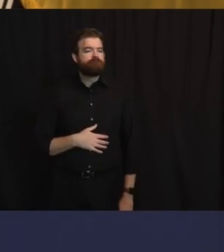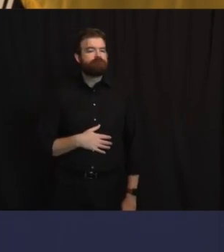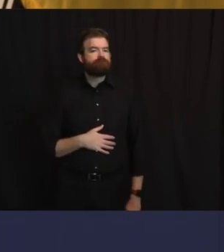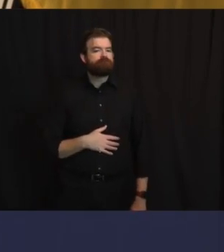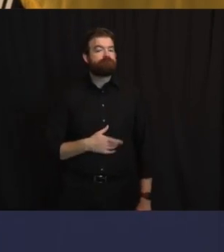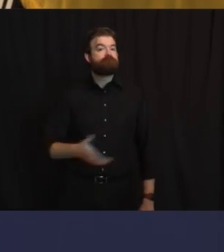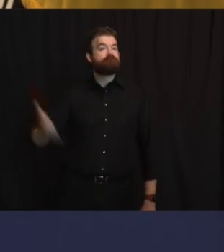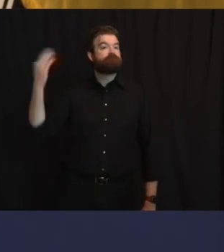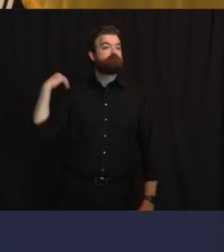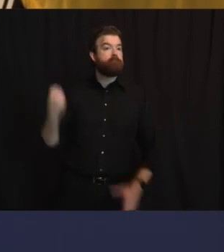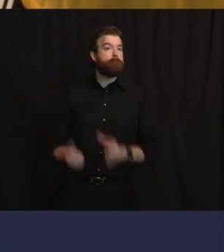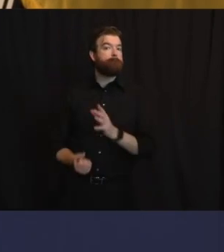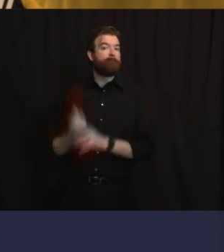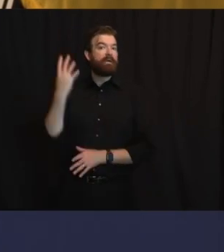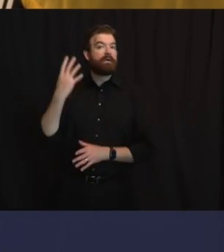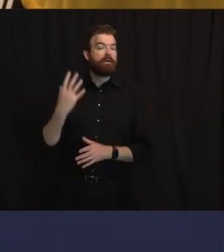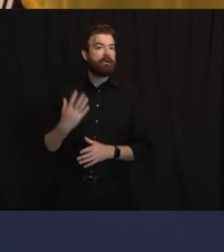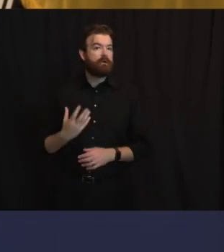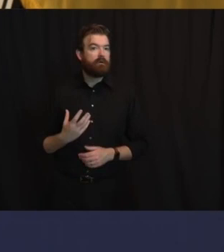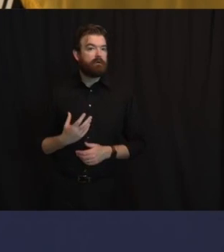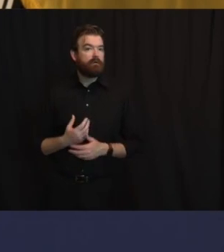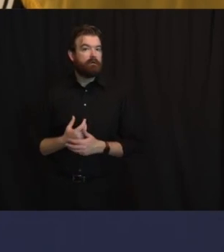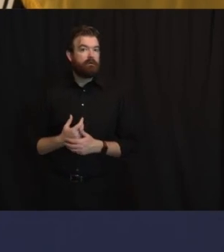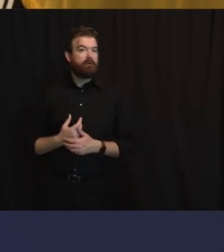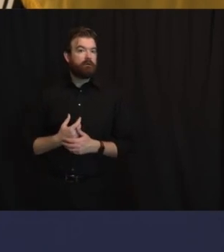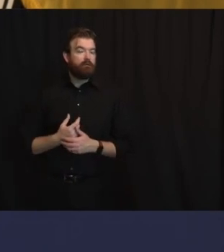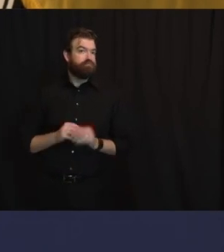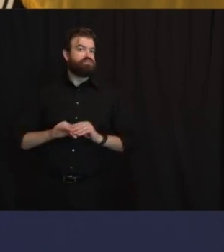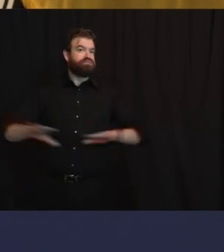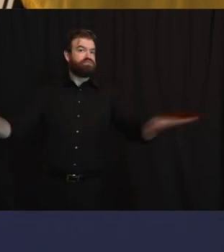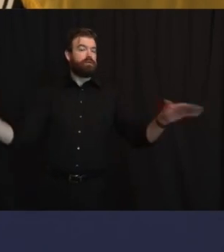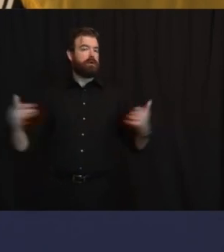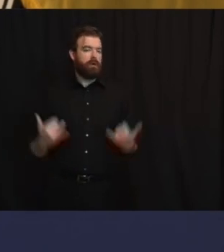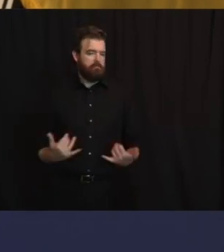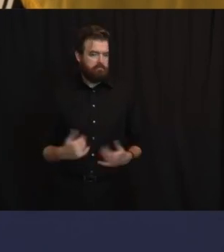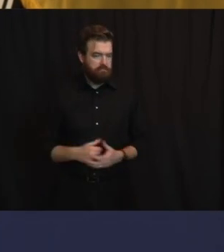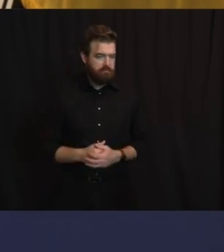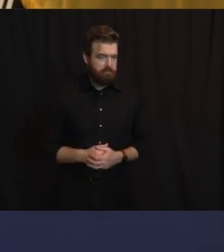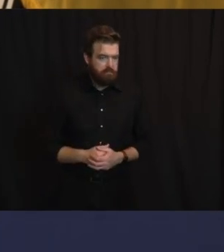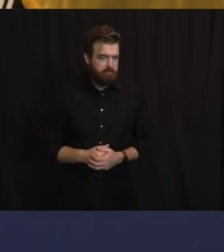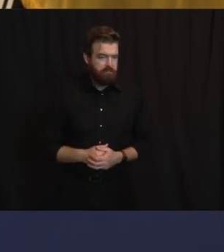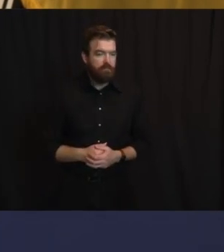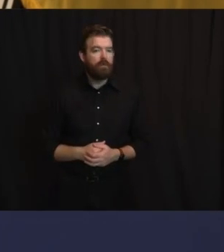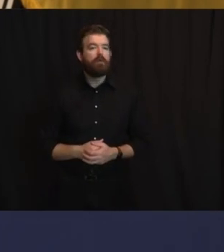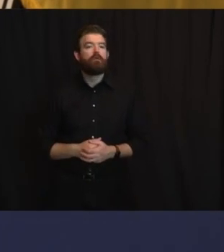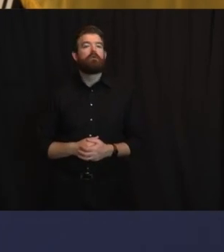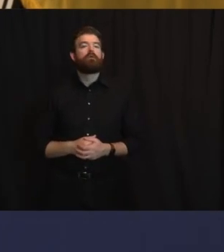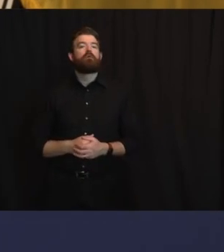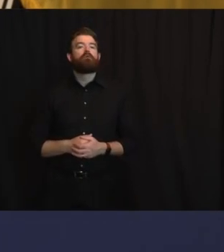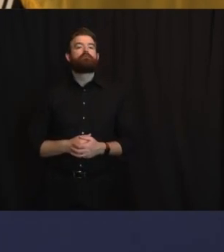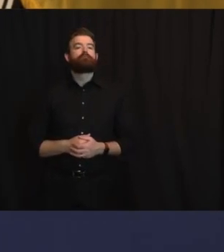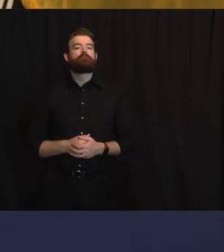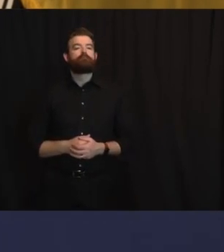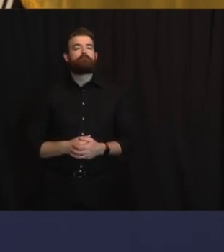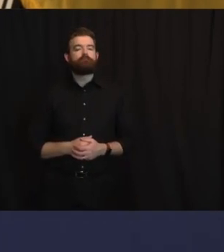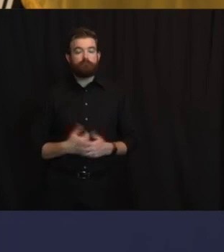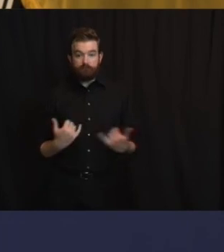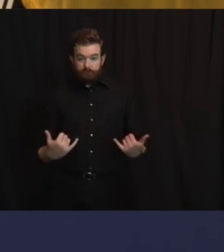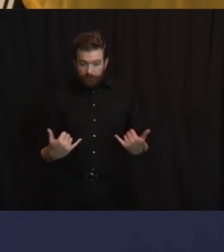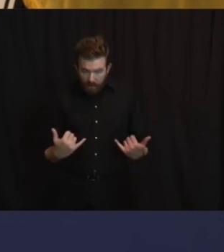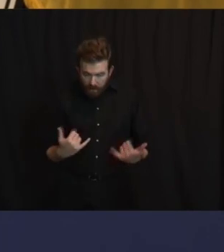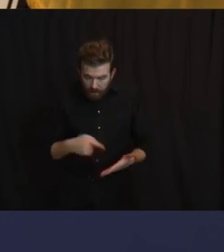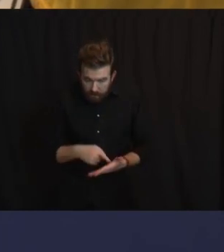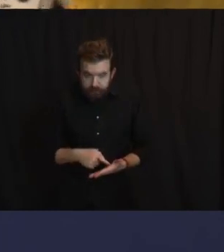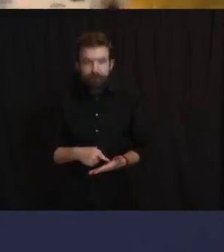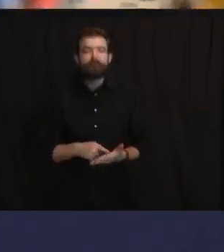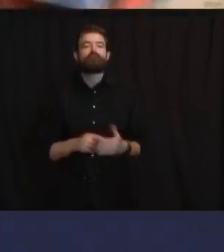And it feels like there's growing evidence that the vaccines work against the variants as well. Any color